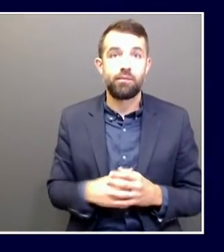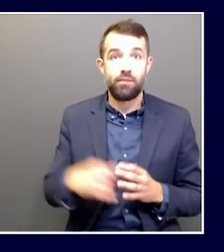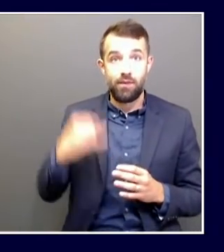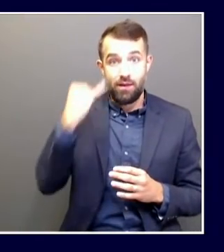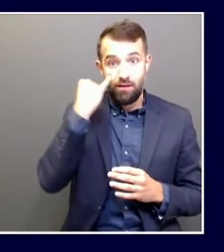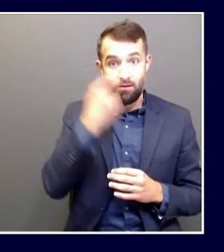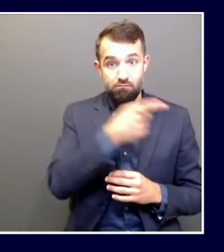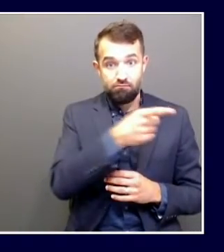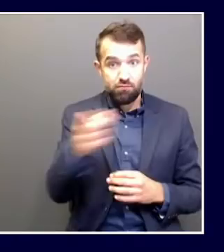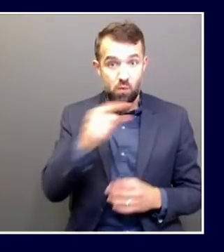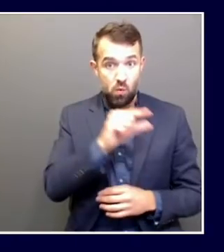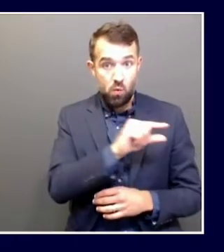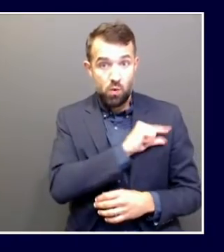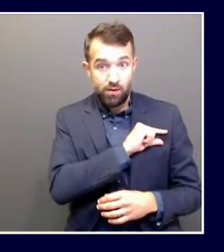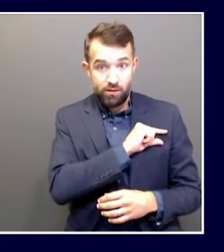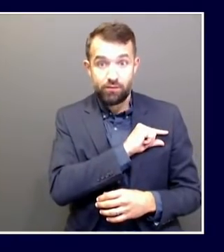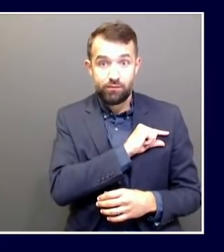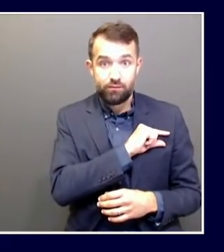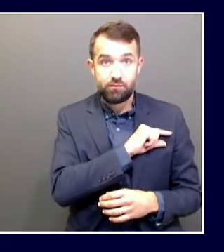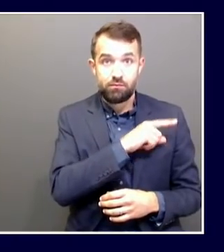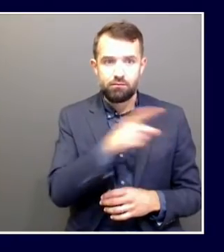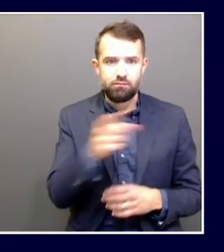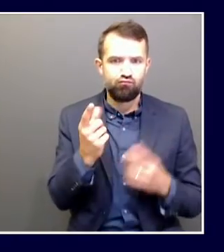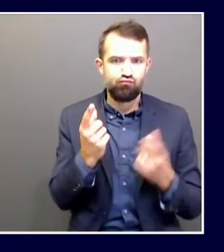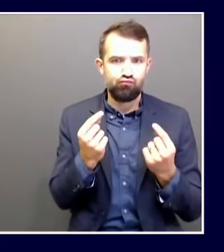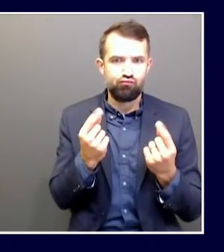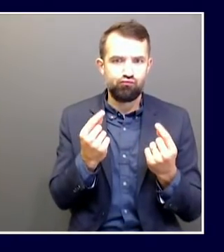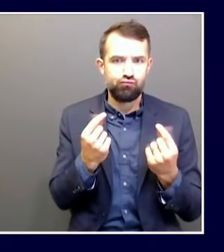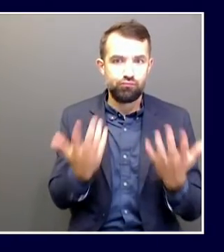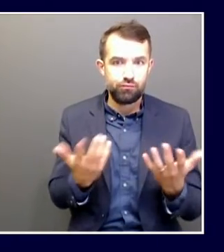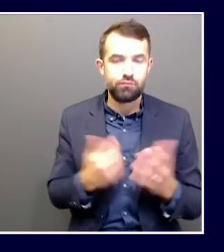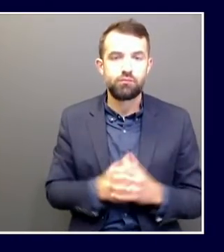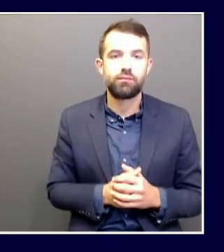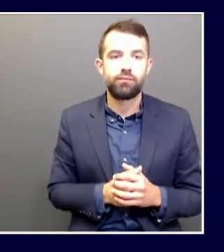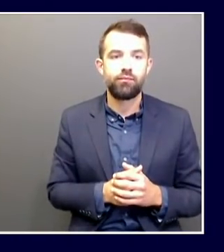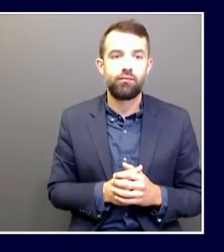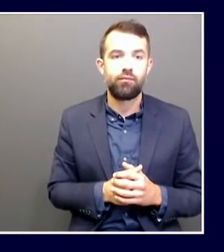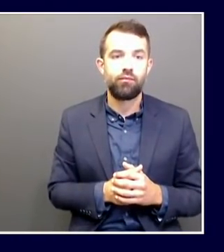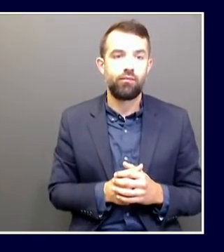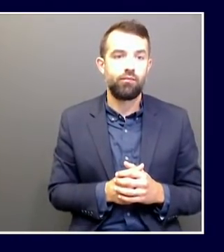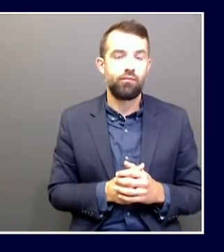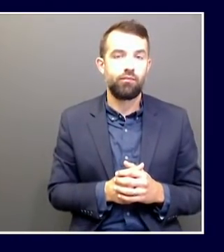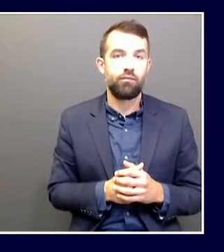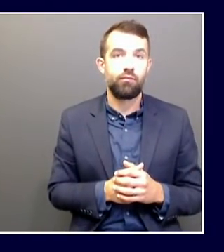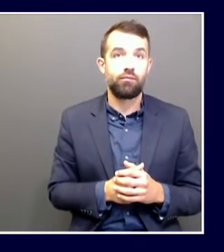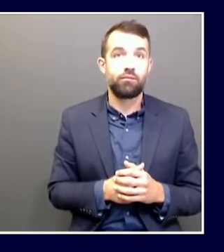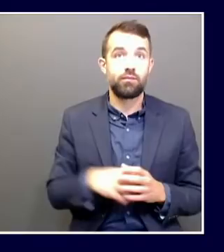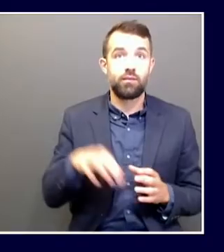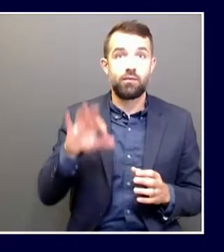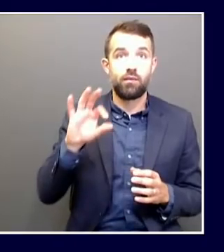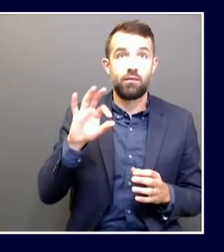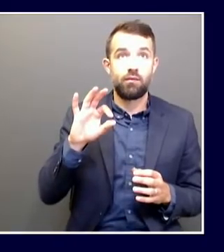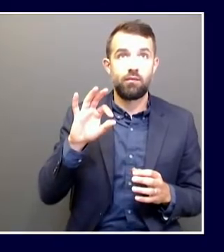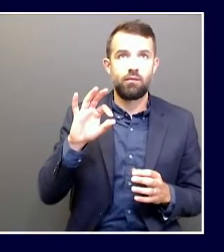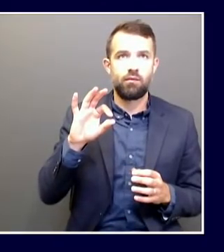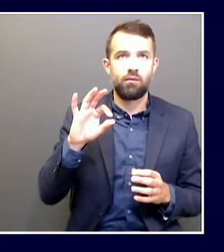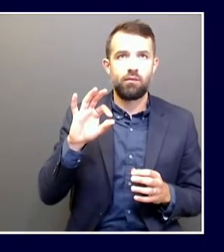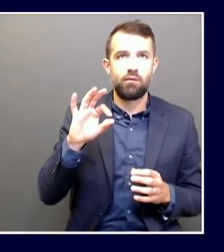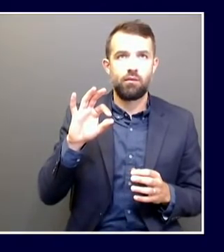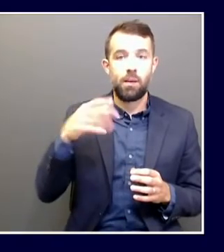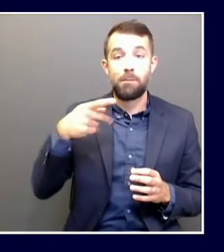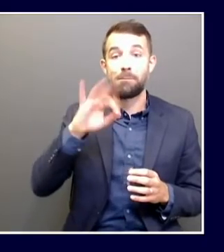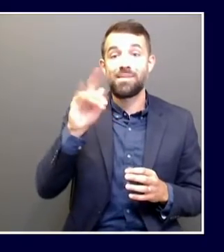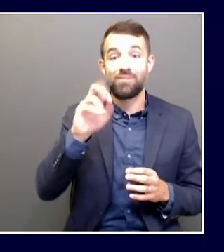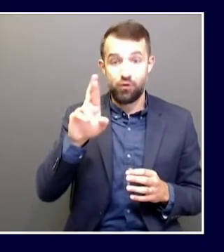months after they got their second shot of Pfizer vaccine. The operative words there are at least 6